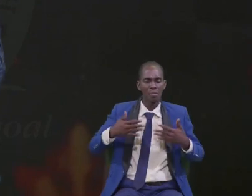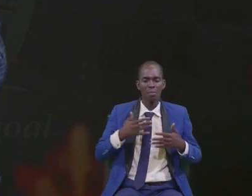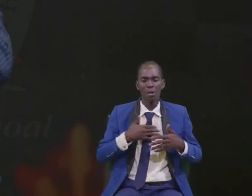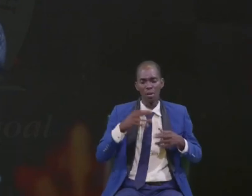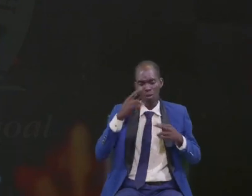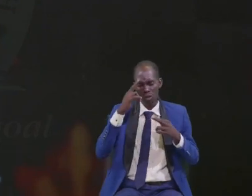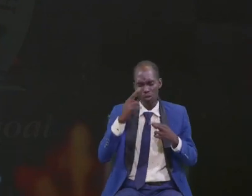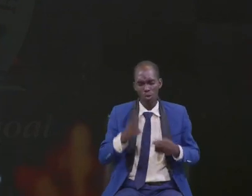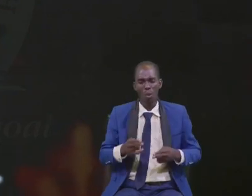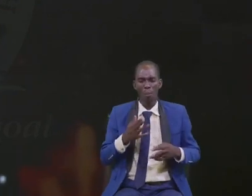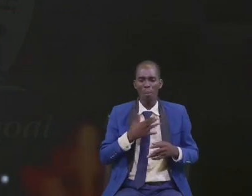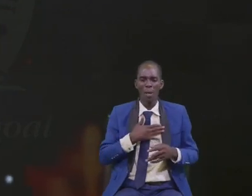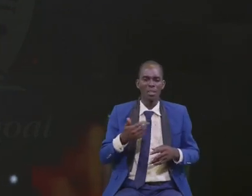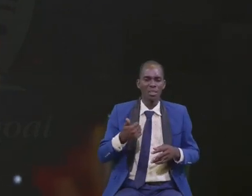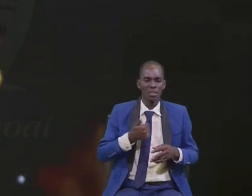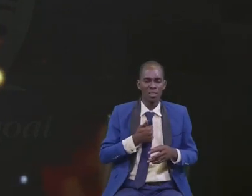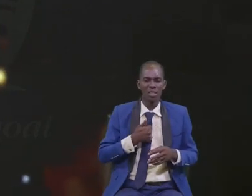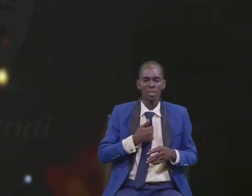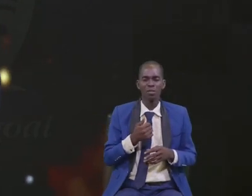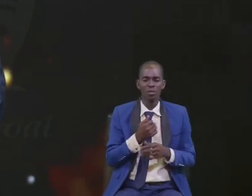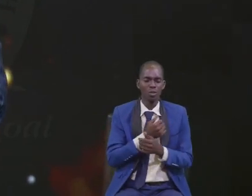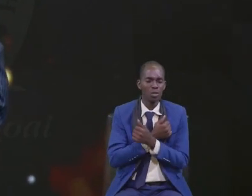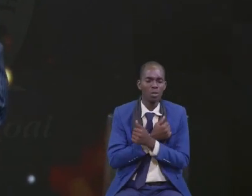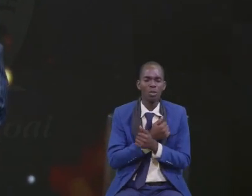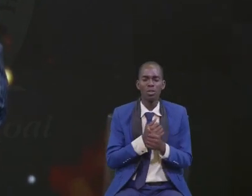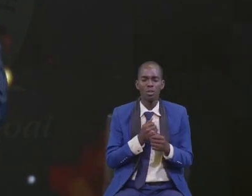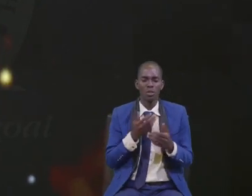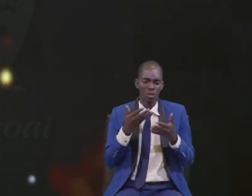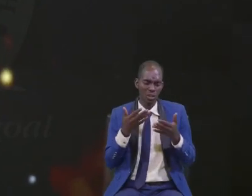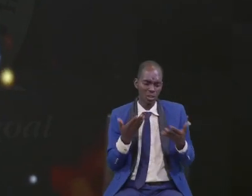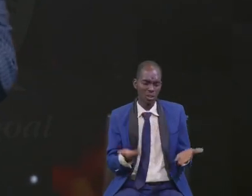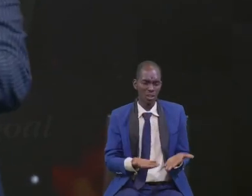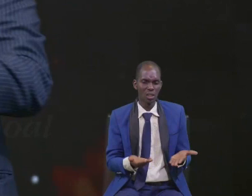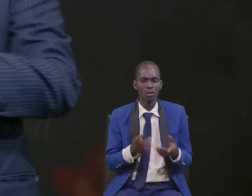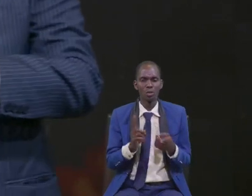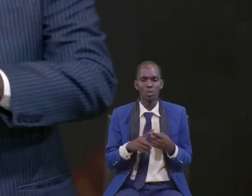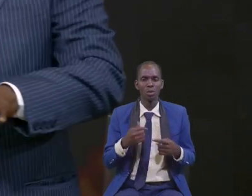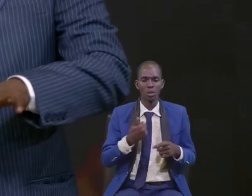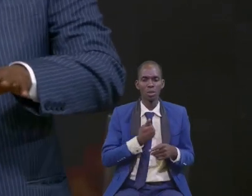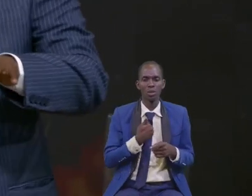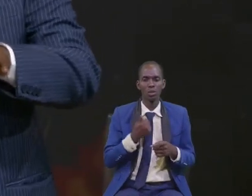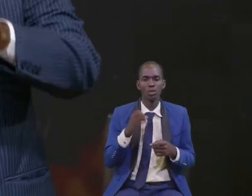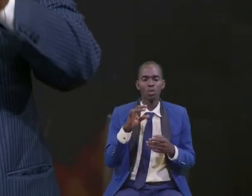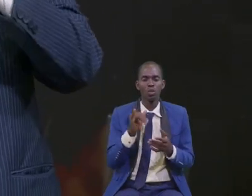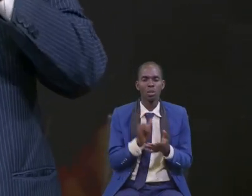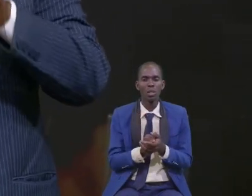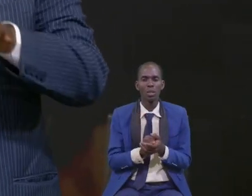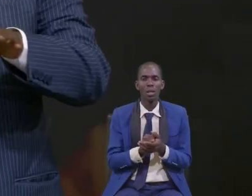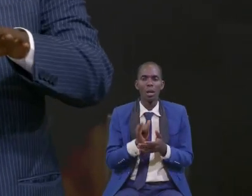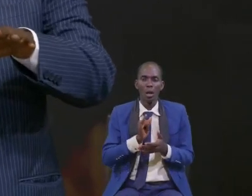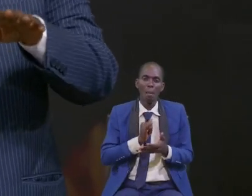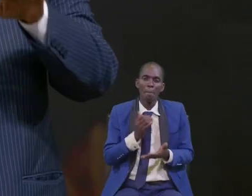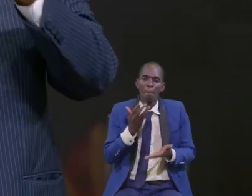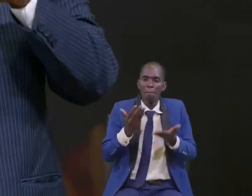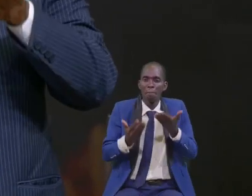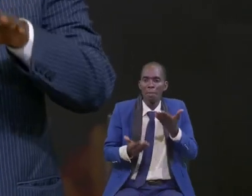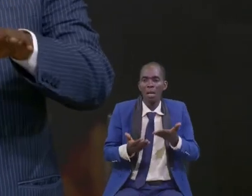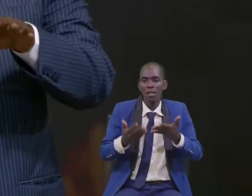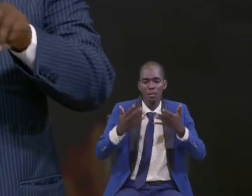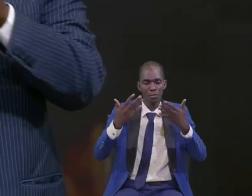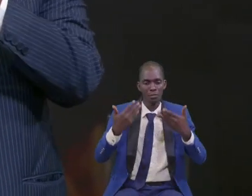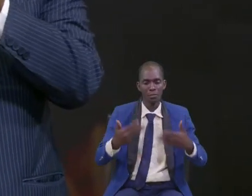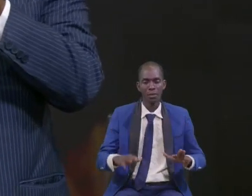my self-esteem dear unto myself, so that I might finish